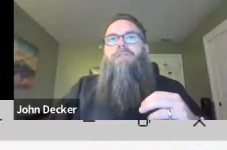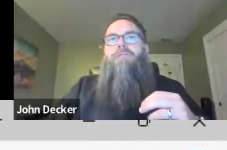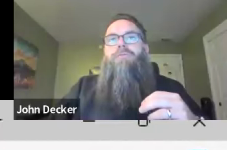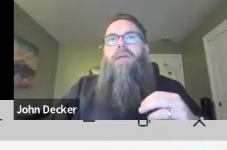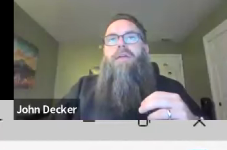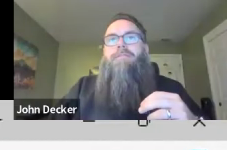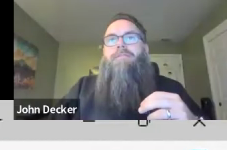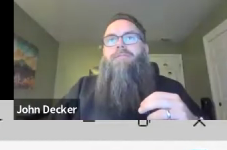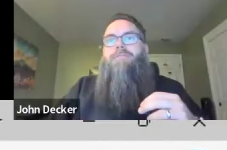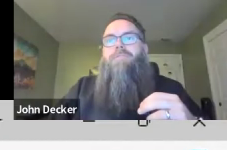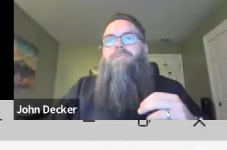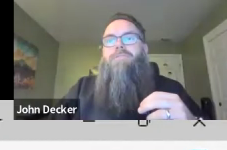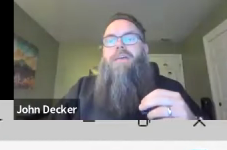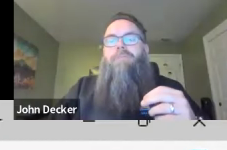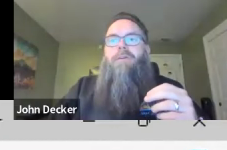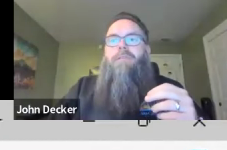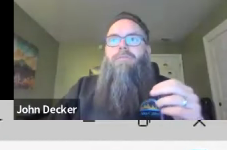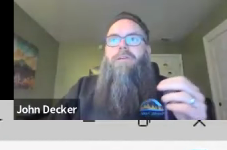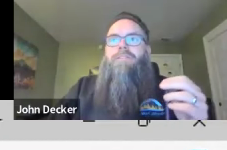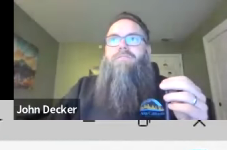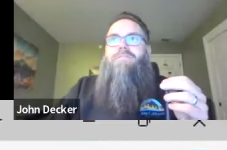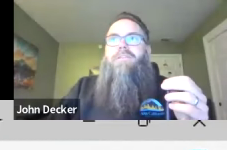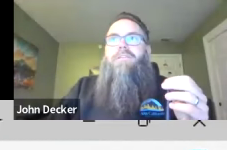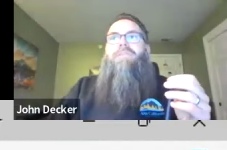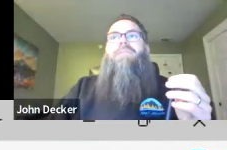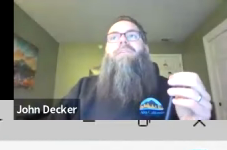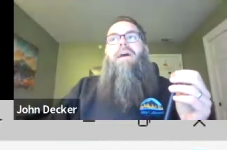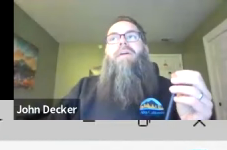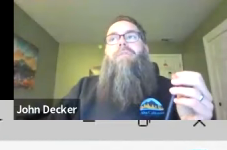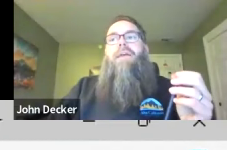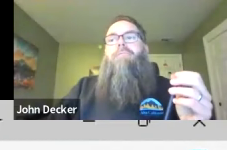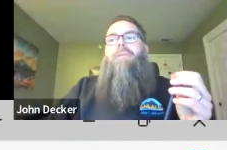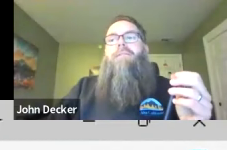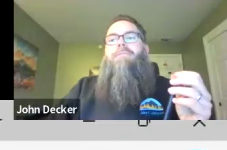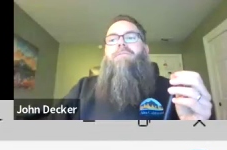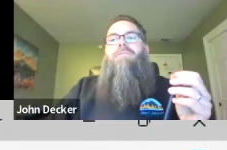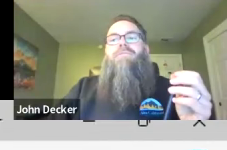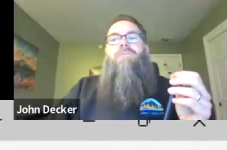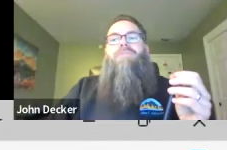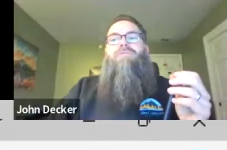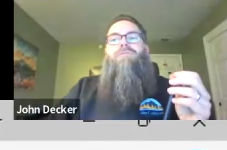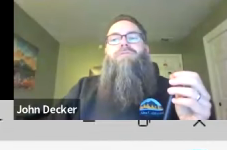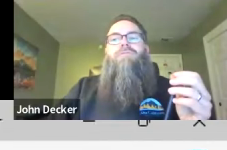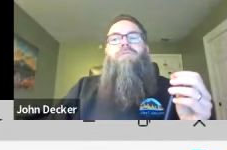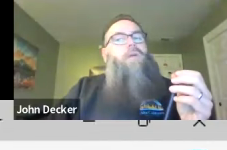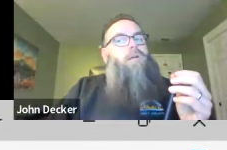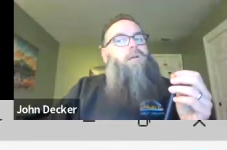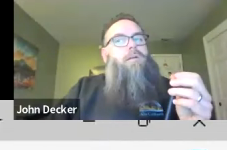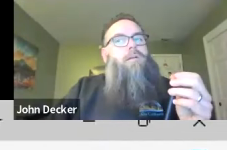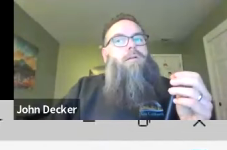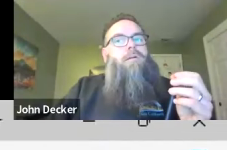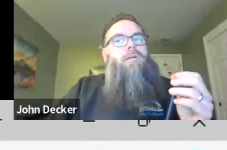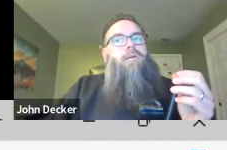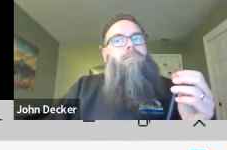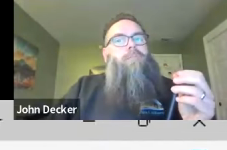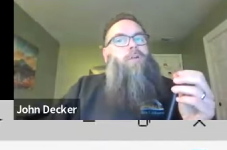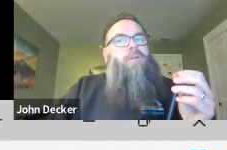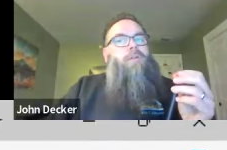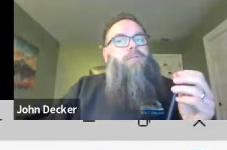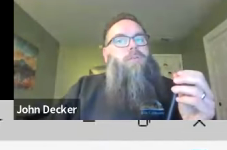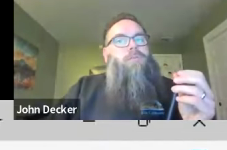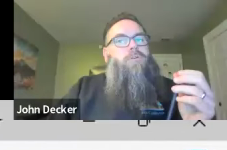to look at the new rates for supplemental staffing, that the rates are significantly higher than that. And so I just want to make sure folks are aware of